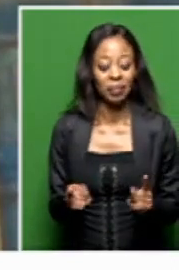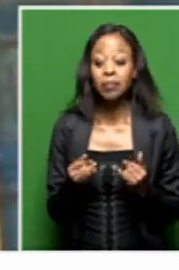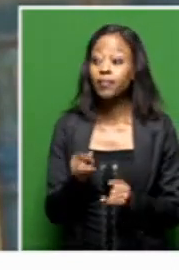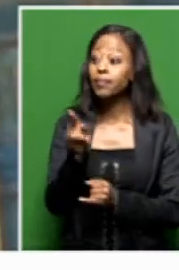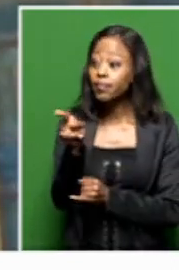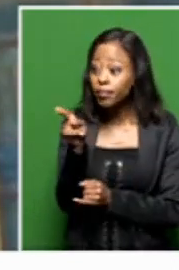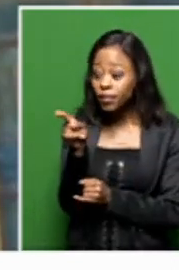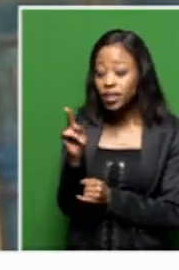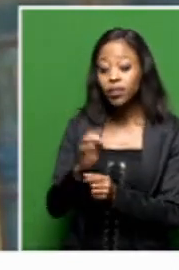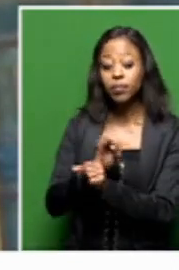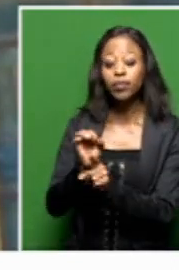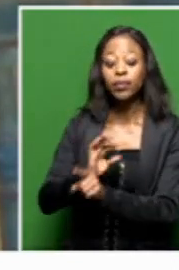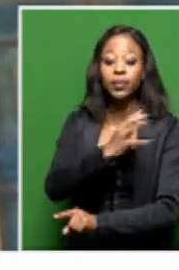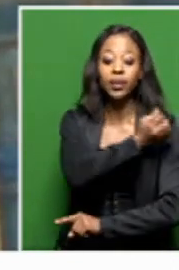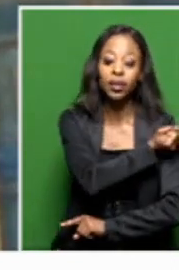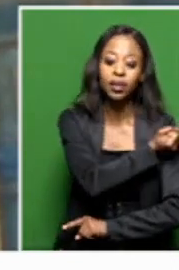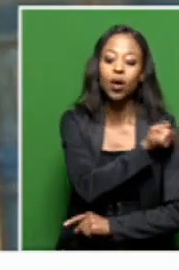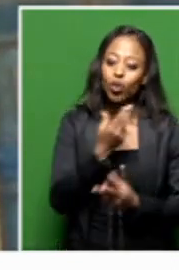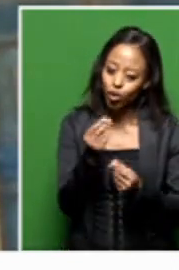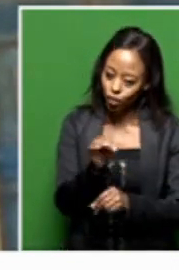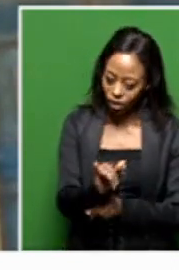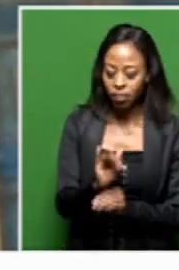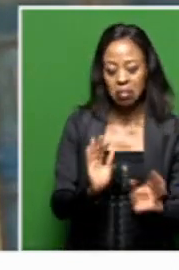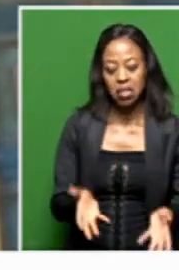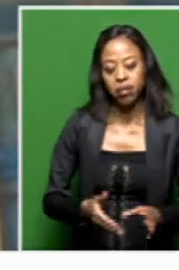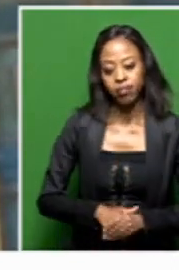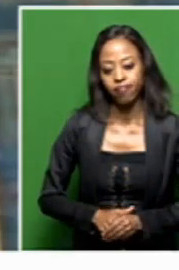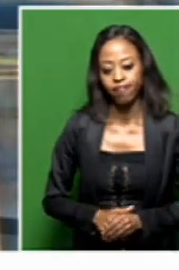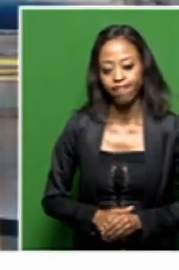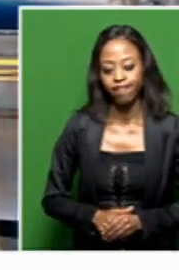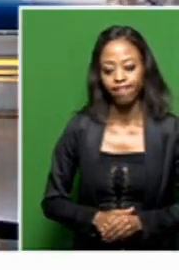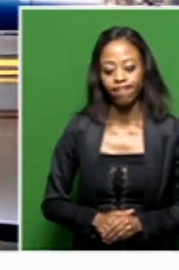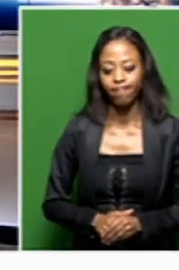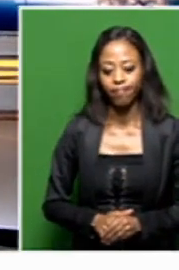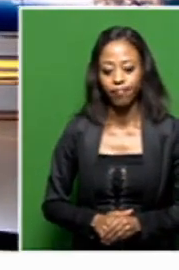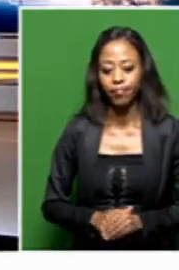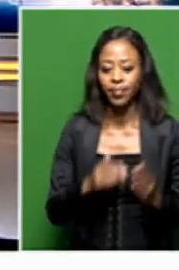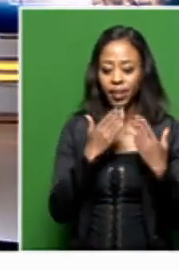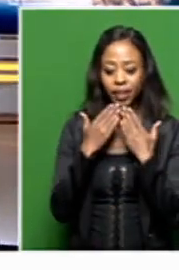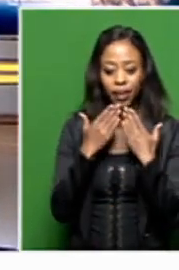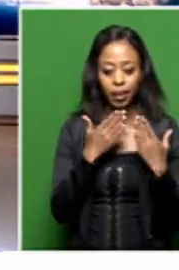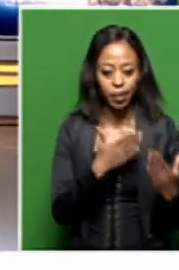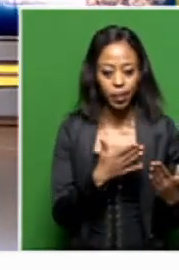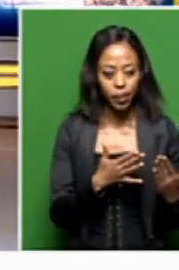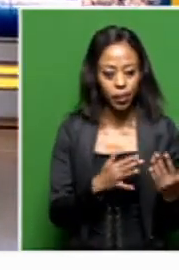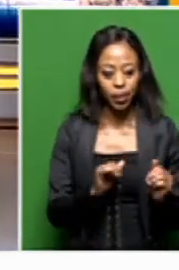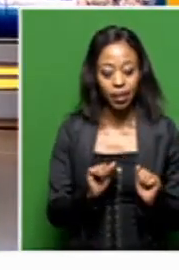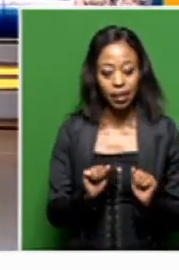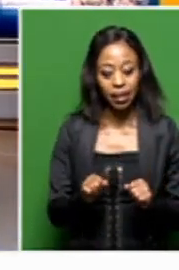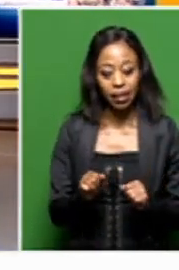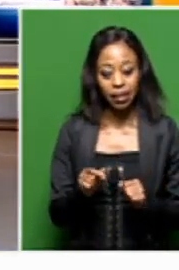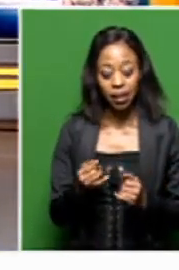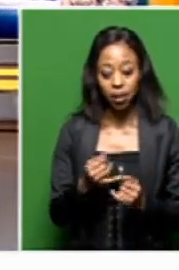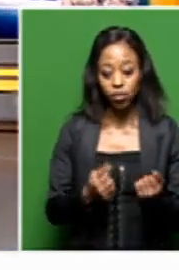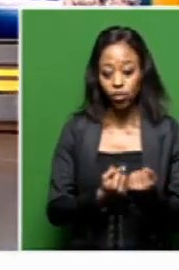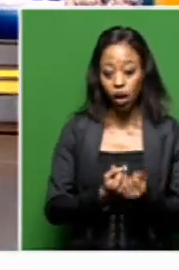vaccines is what we are doing with these booster doses. Dr. Crisp, we're talking booster shots now, but in terms